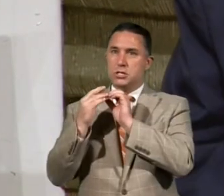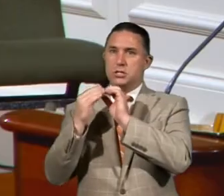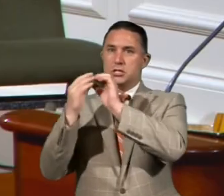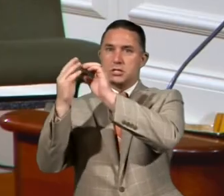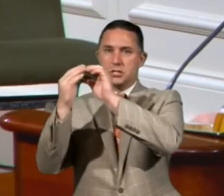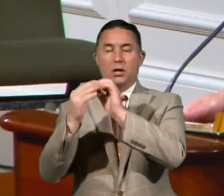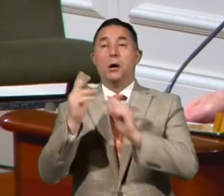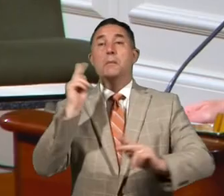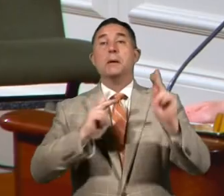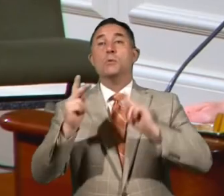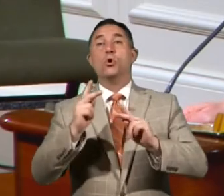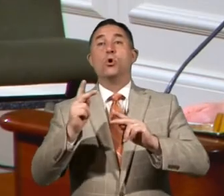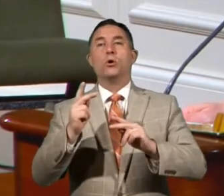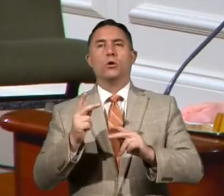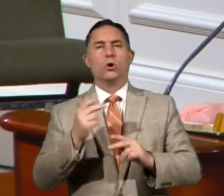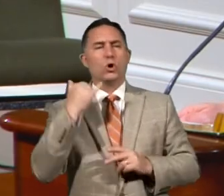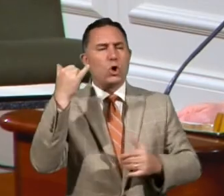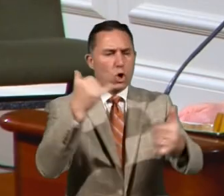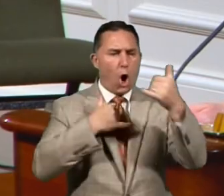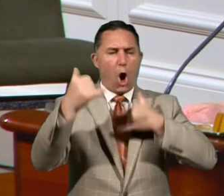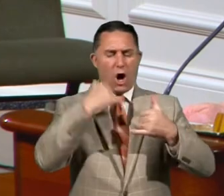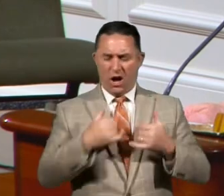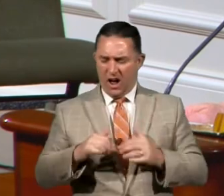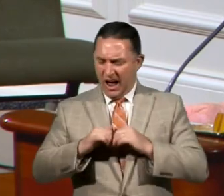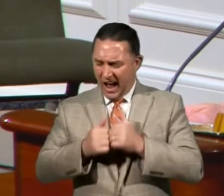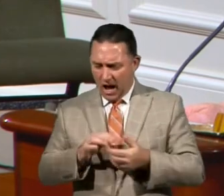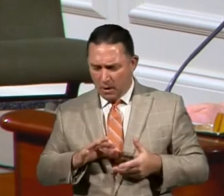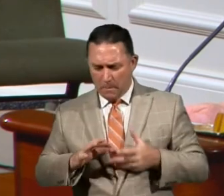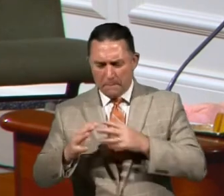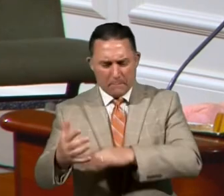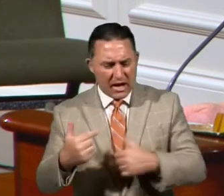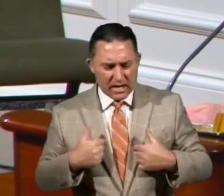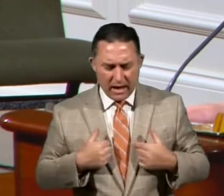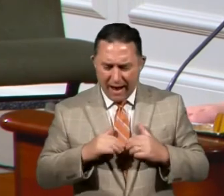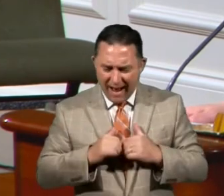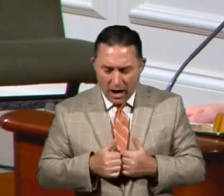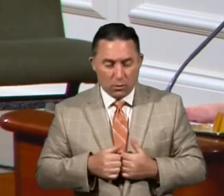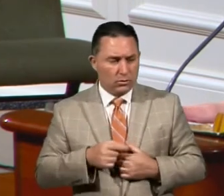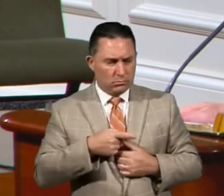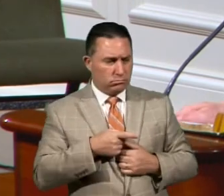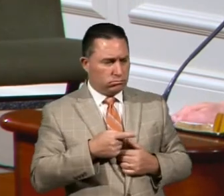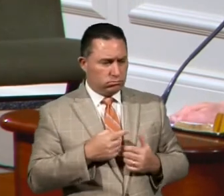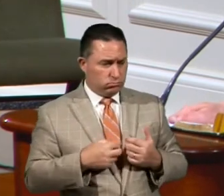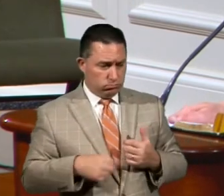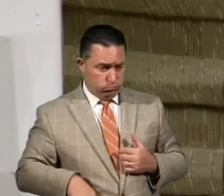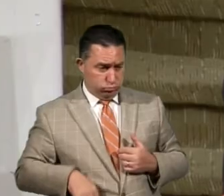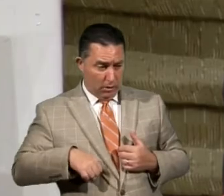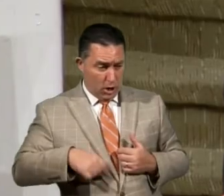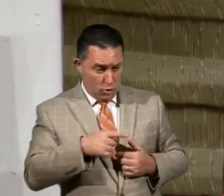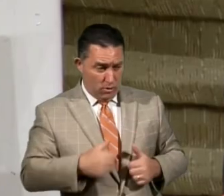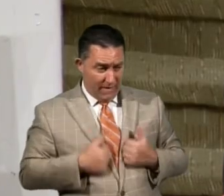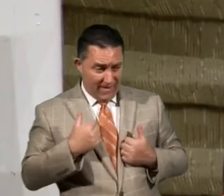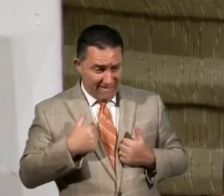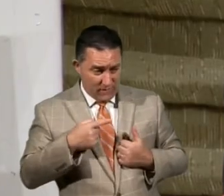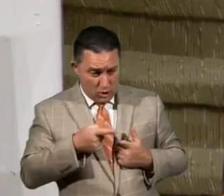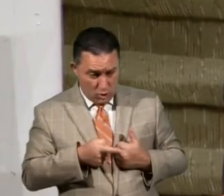People call me all the time and say, well, I don't know how we got in this mess. And I say, well, you don't have any pride in your life, do